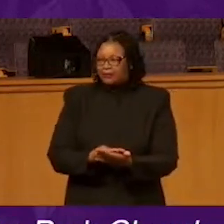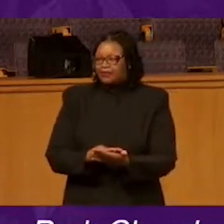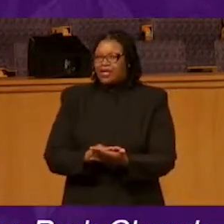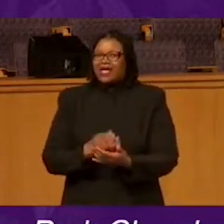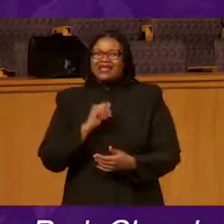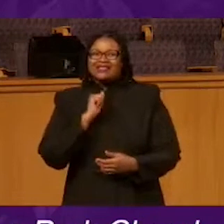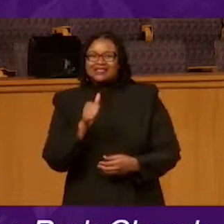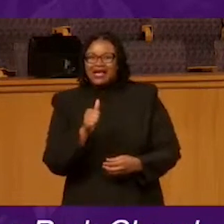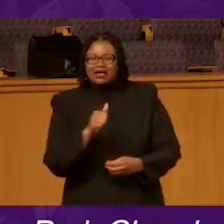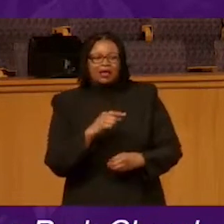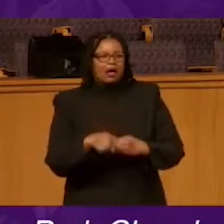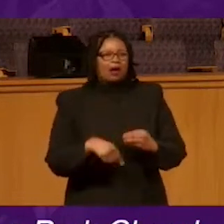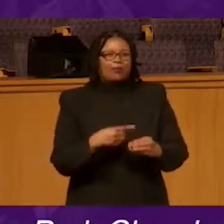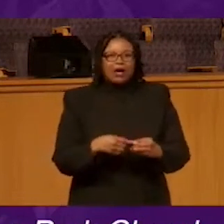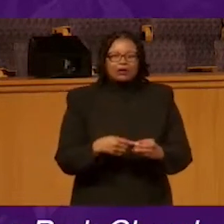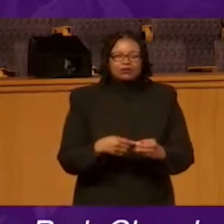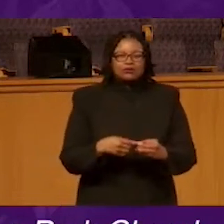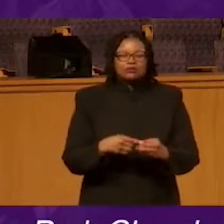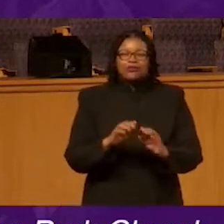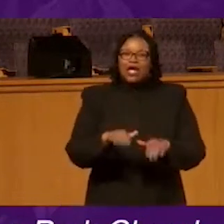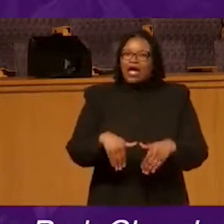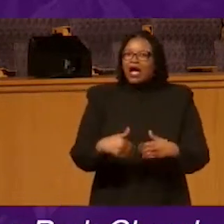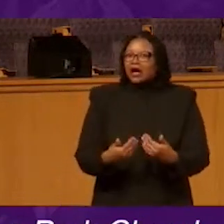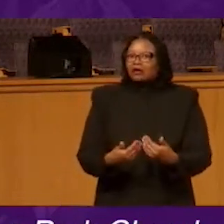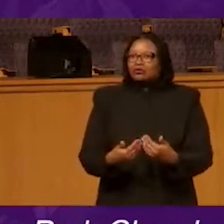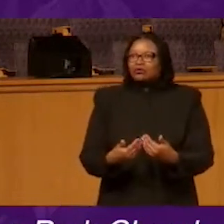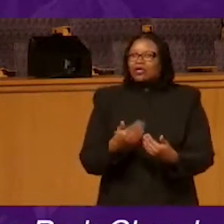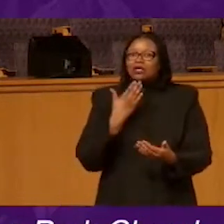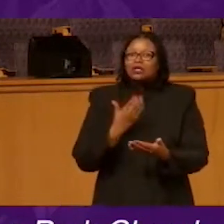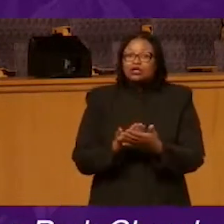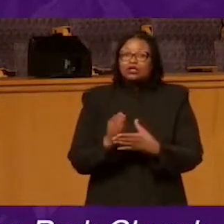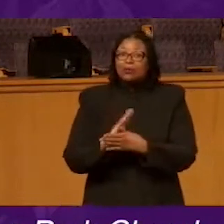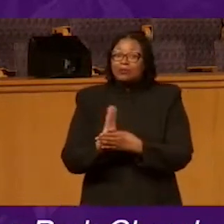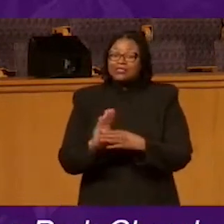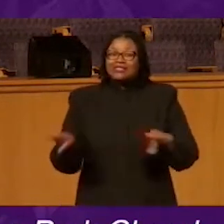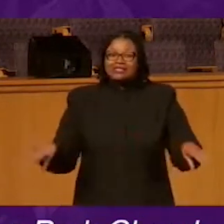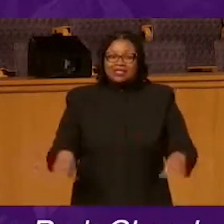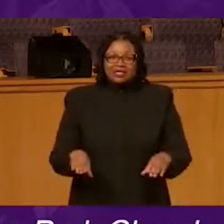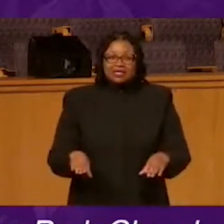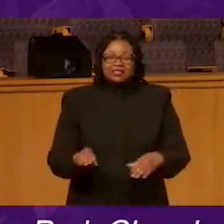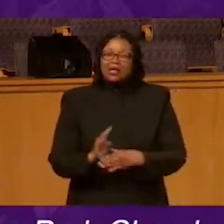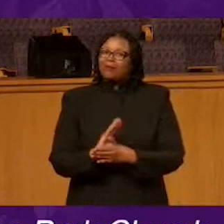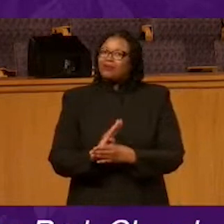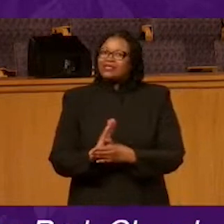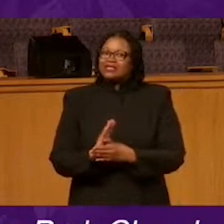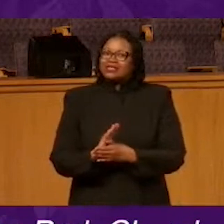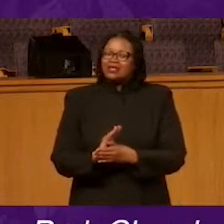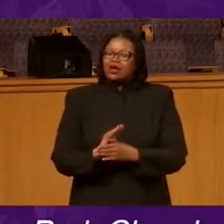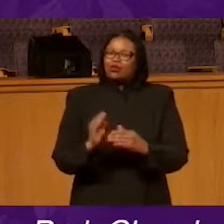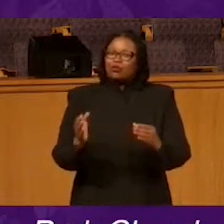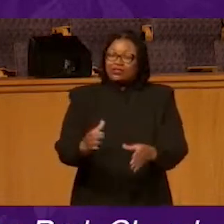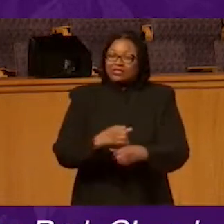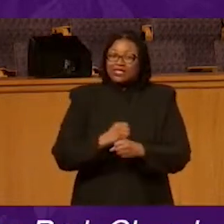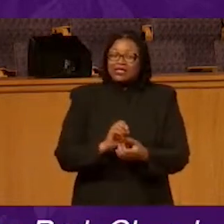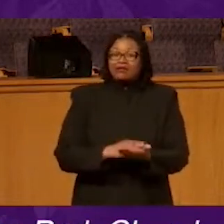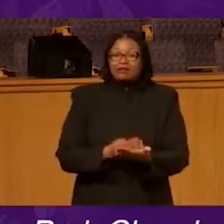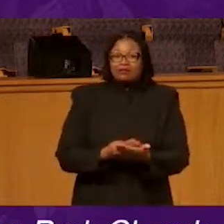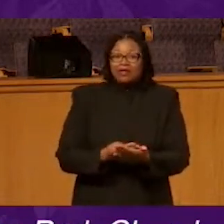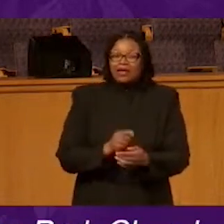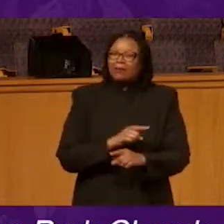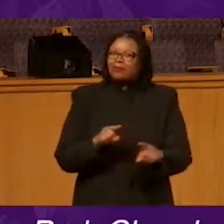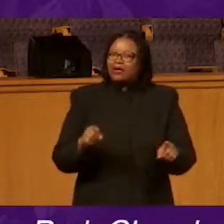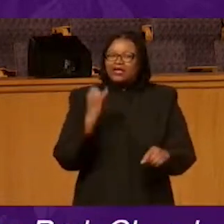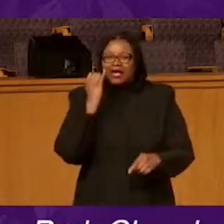matter of how well a business does. A business can be cash flowing well, but if you do